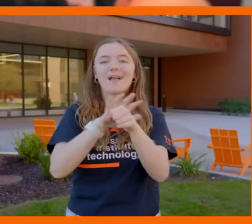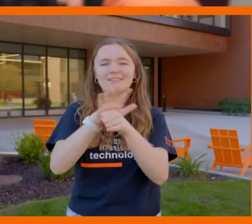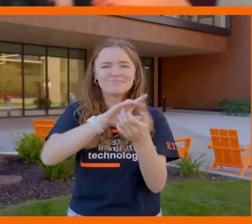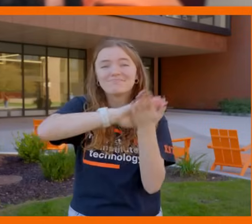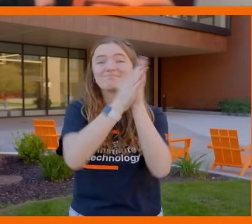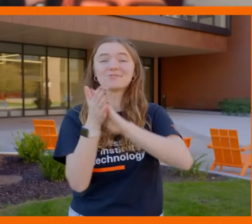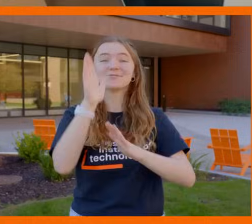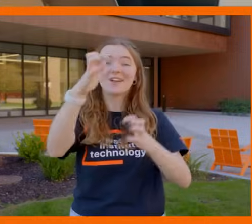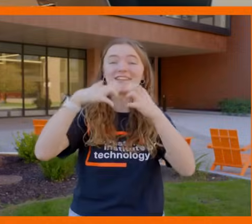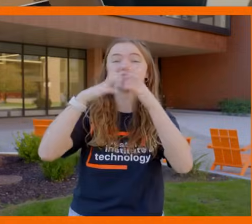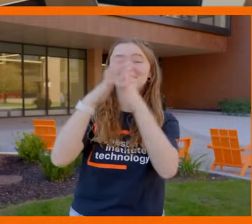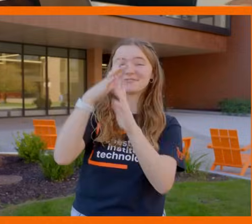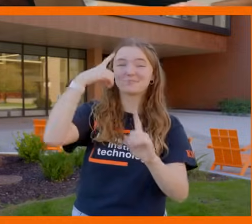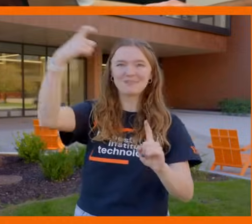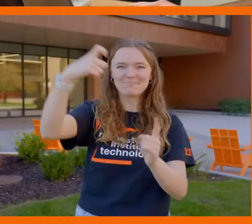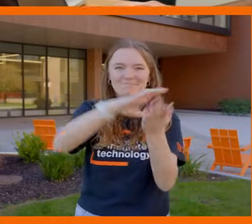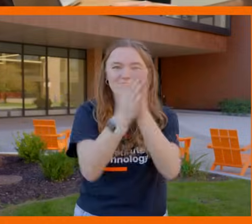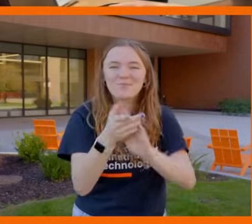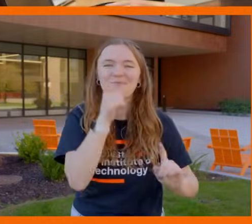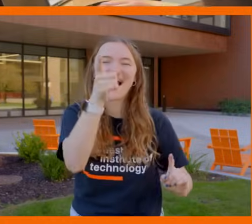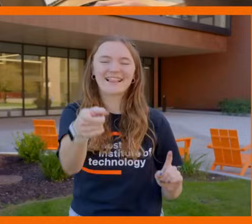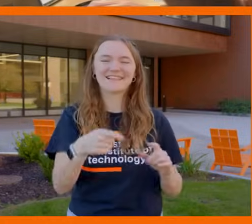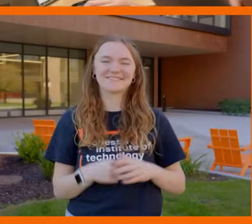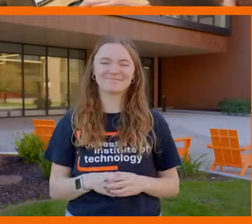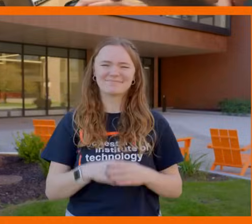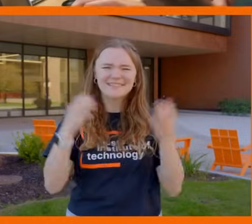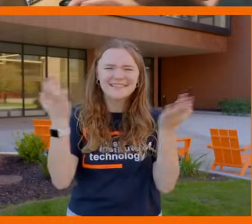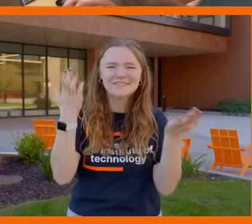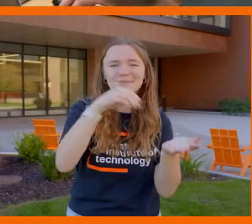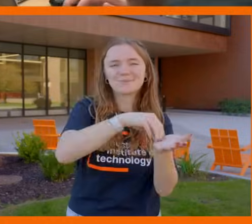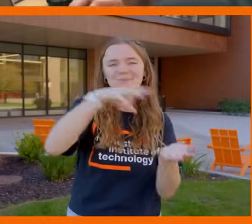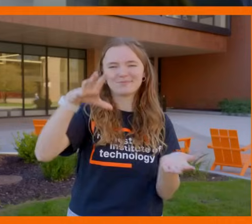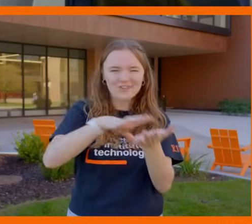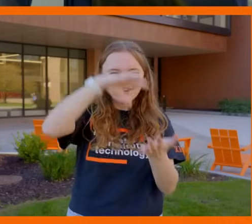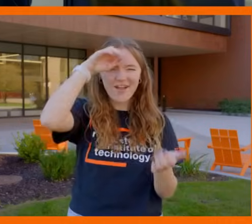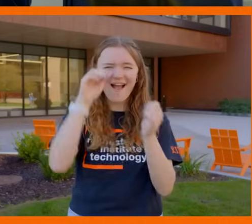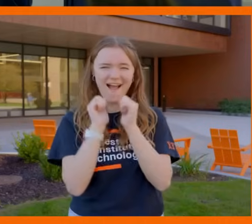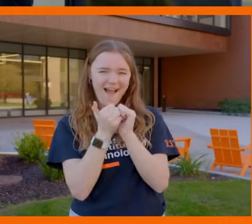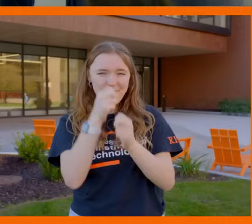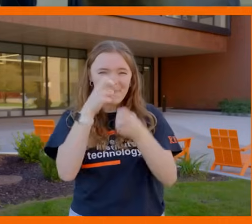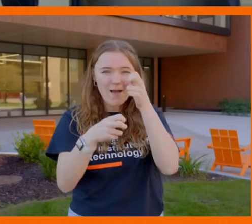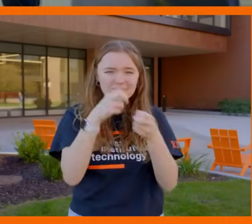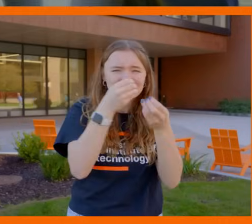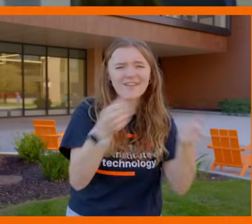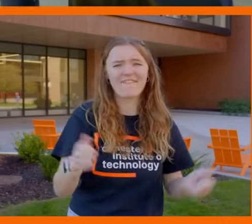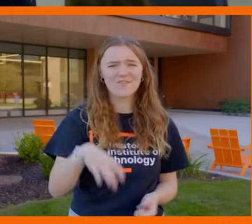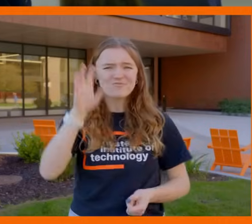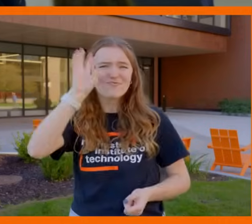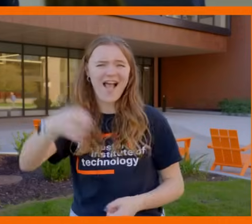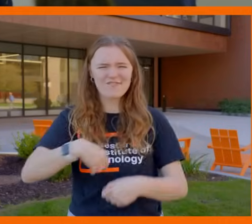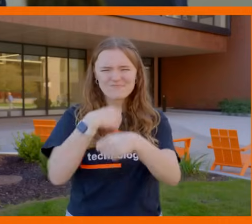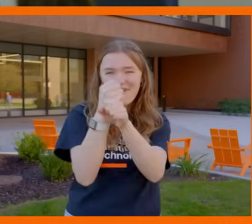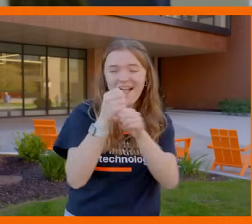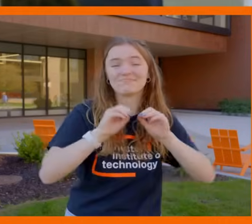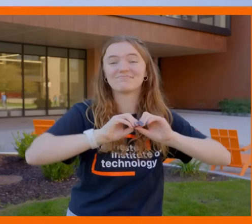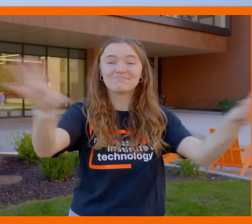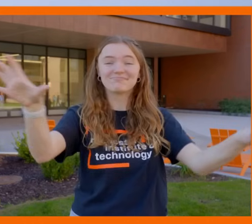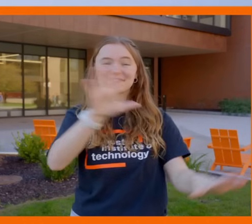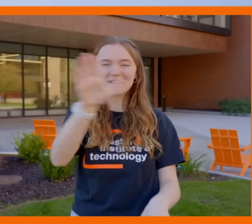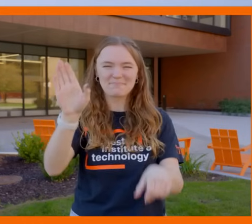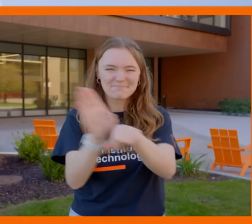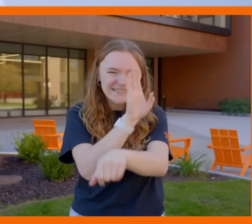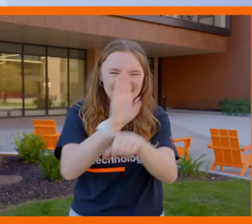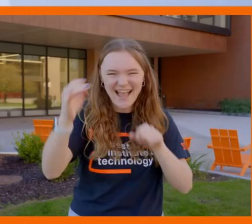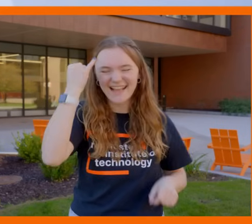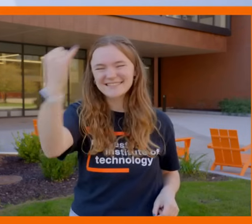space to turn your entrepreneurial dreams into reality. Here, students learn how to problem solve, invent, create,